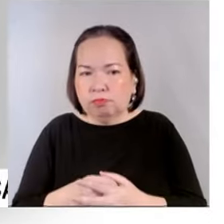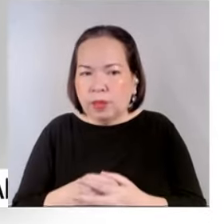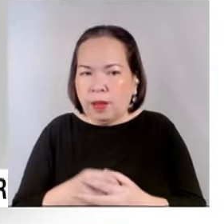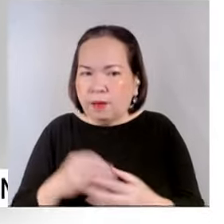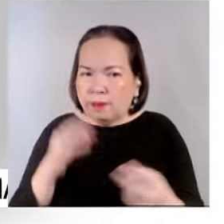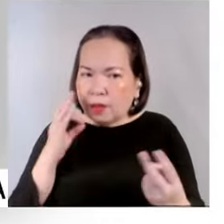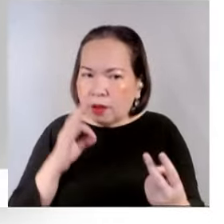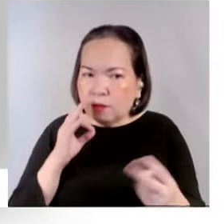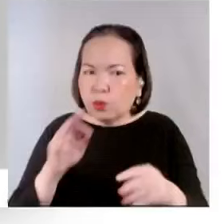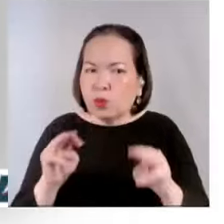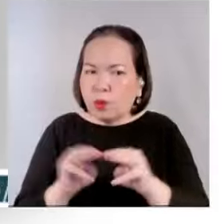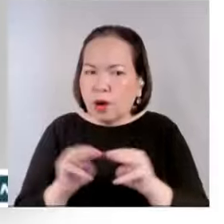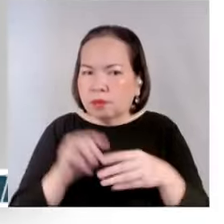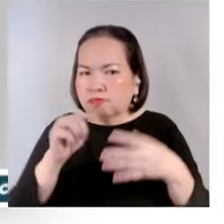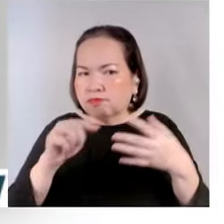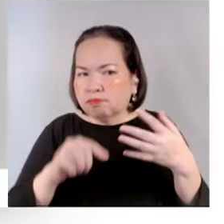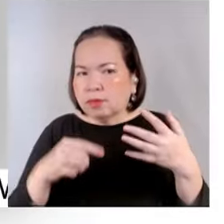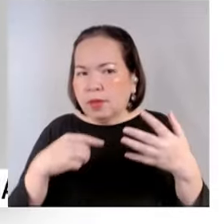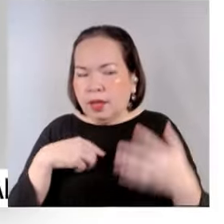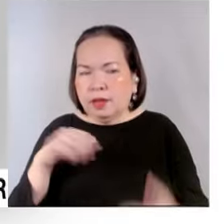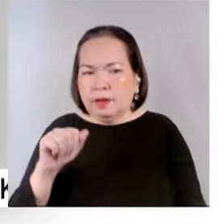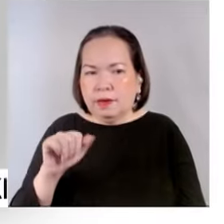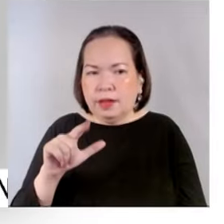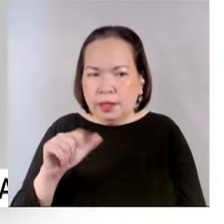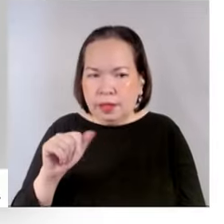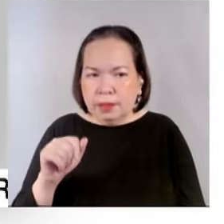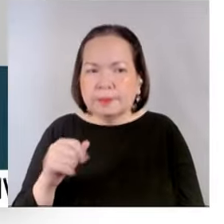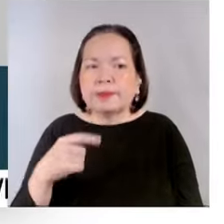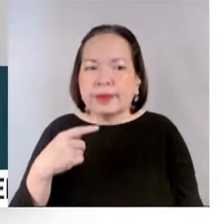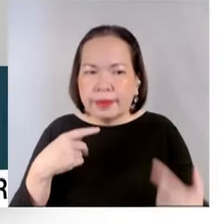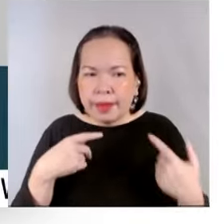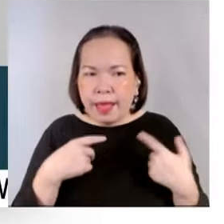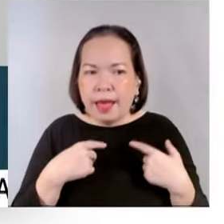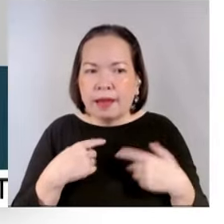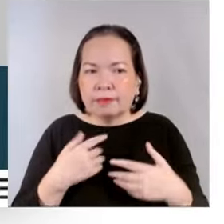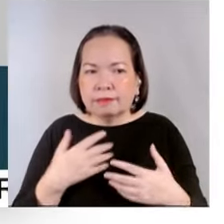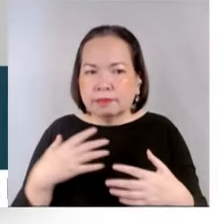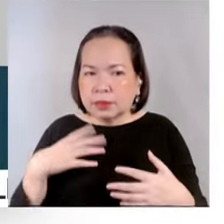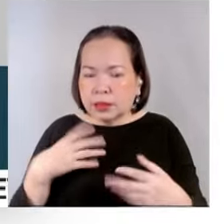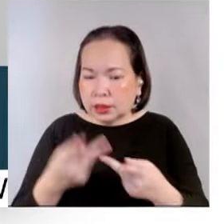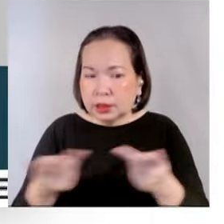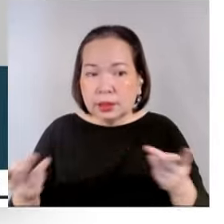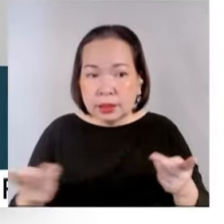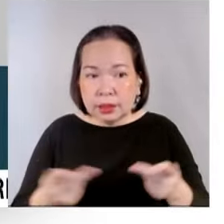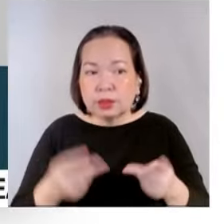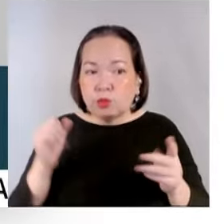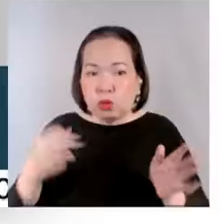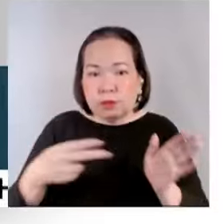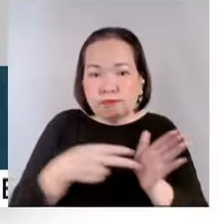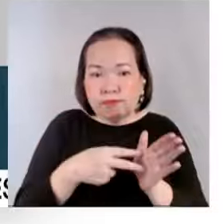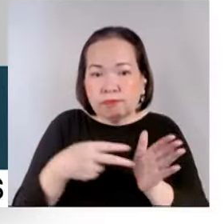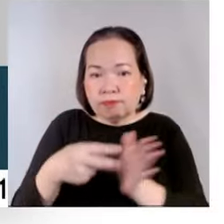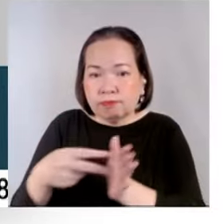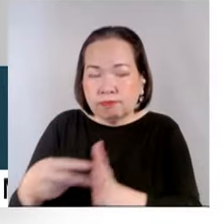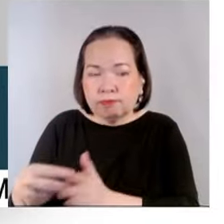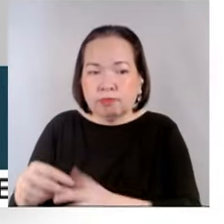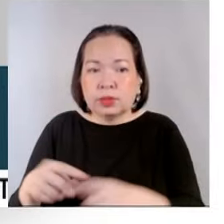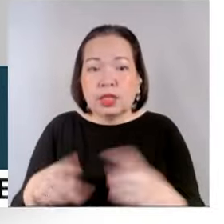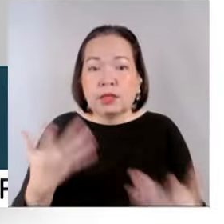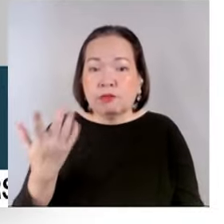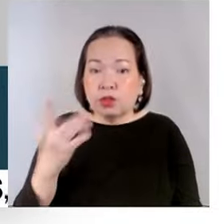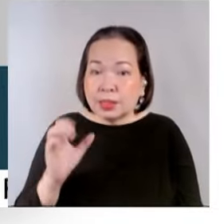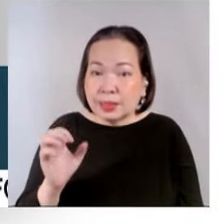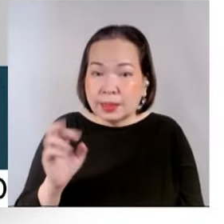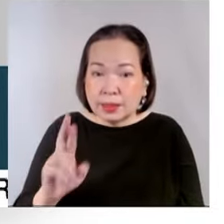Marikina, and other locations. There will also be designated waiting areas equipped with charging stations, while the restrooms will also